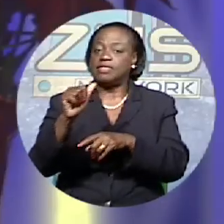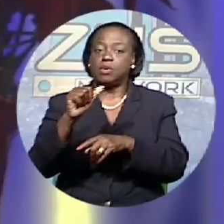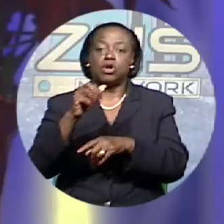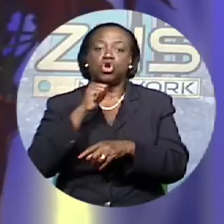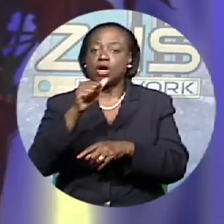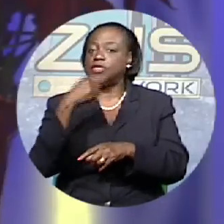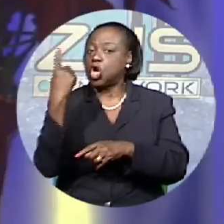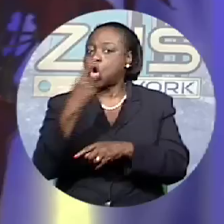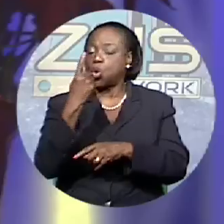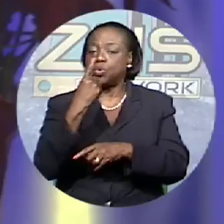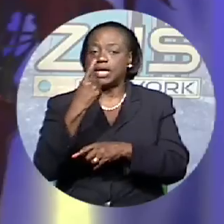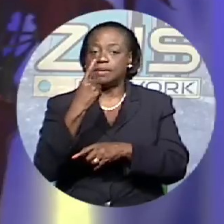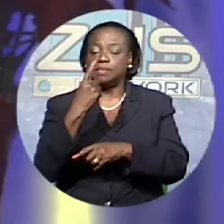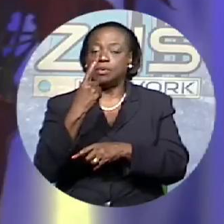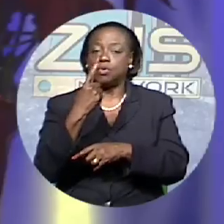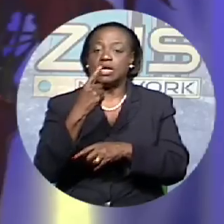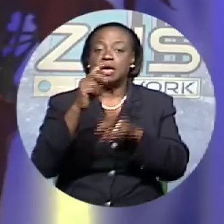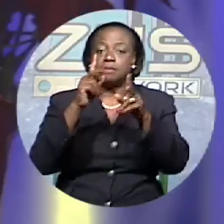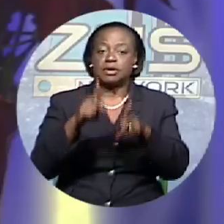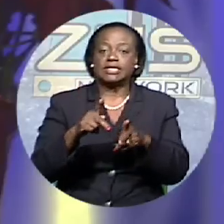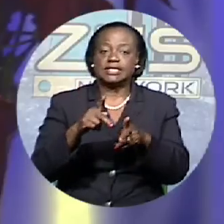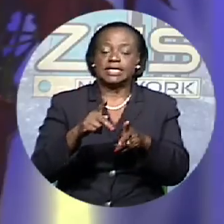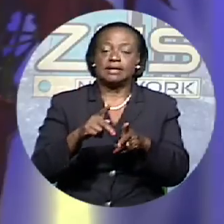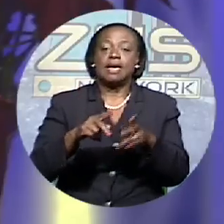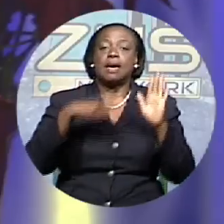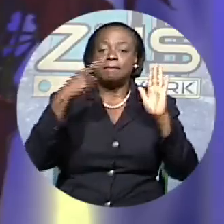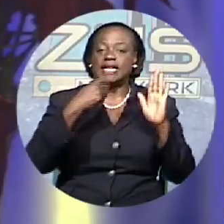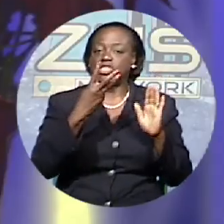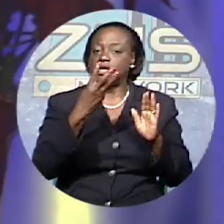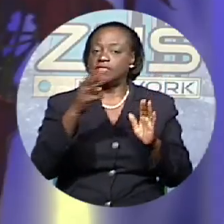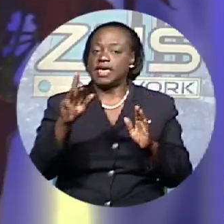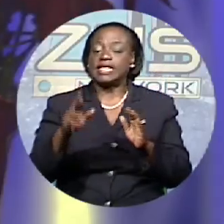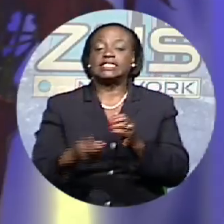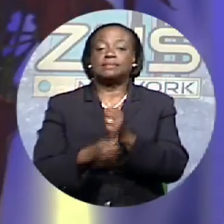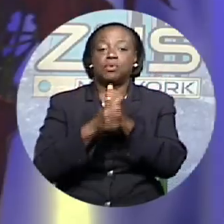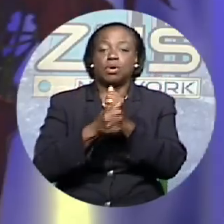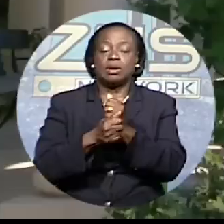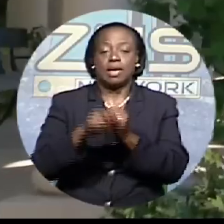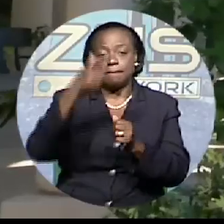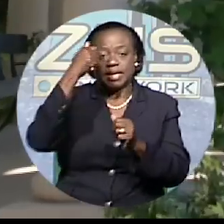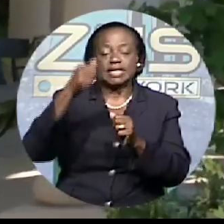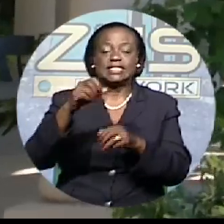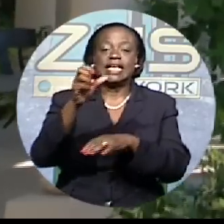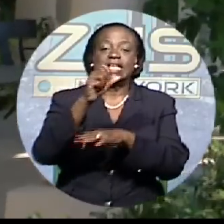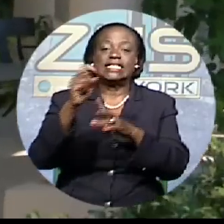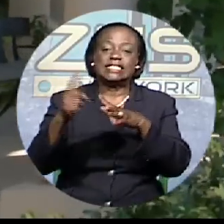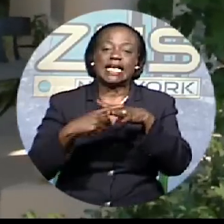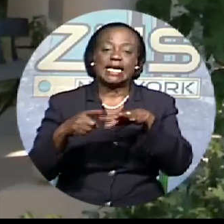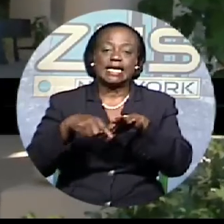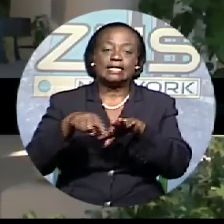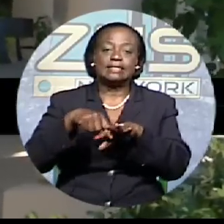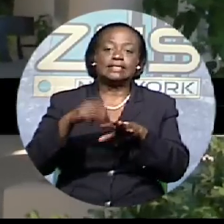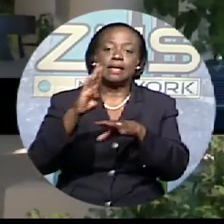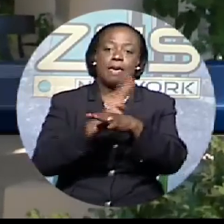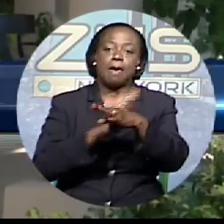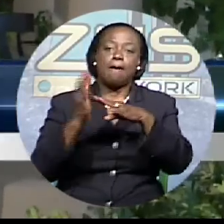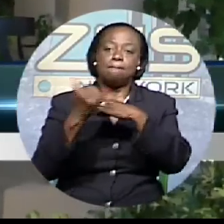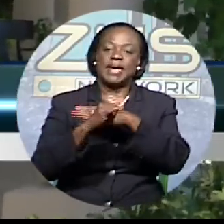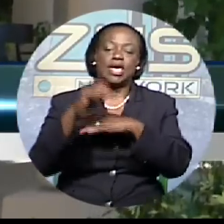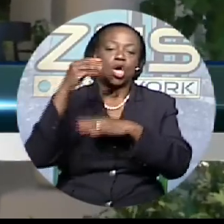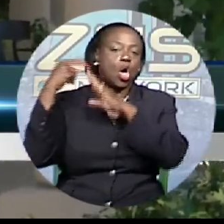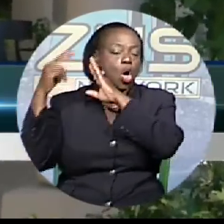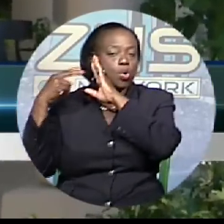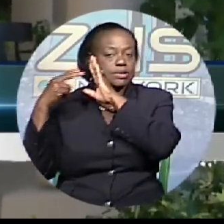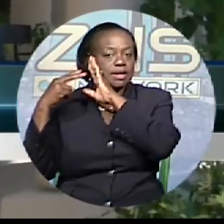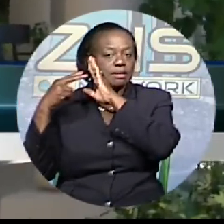their support, as Sandals Emerald Bay also played a big role. Something we've sponsored since we've been here over